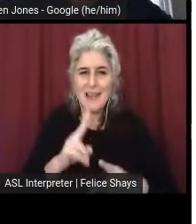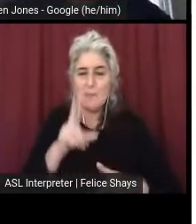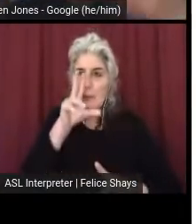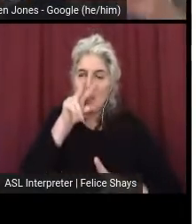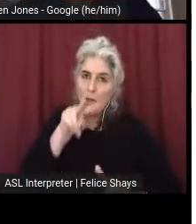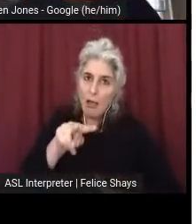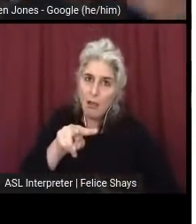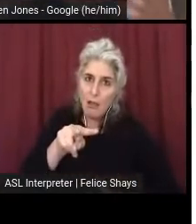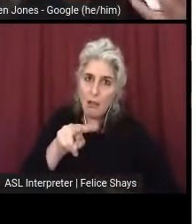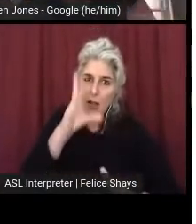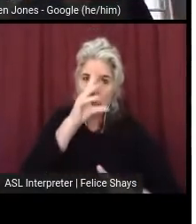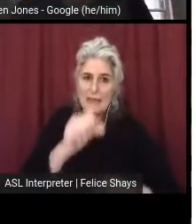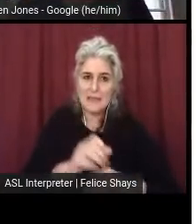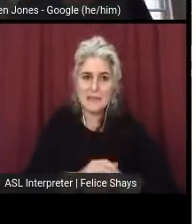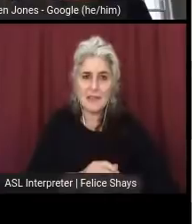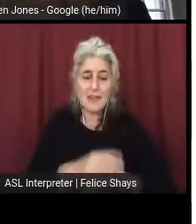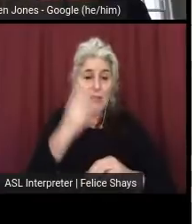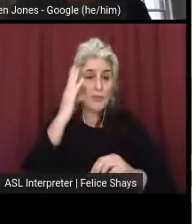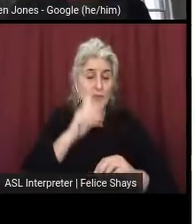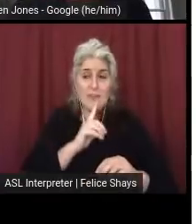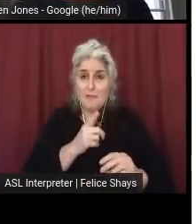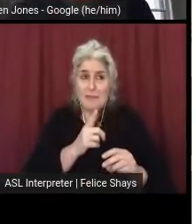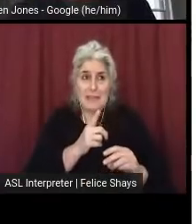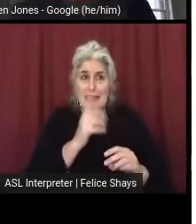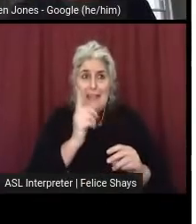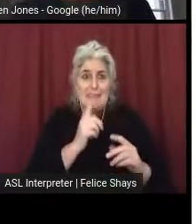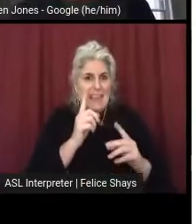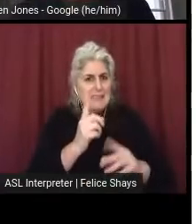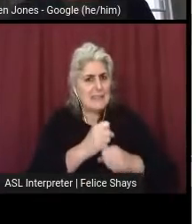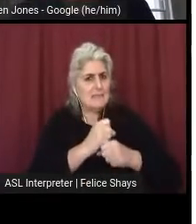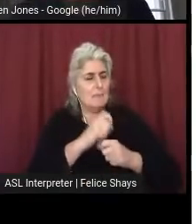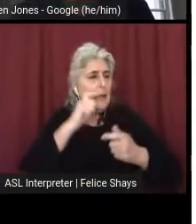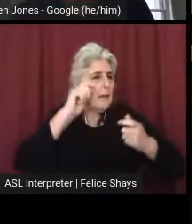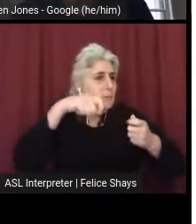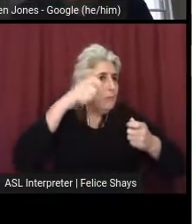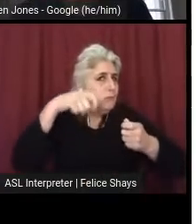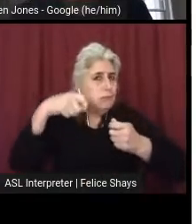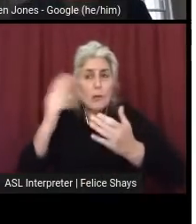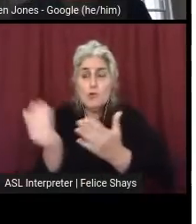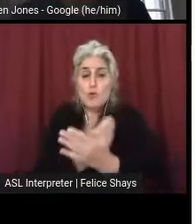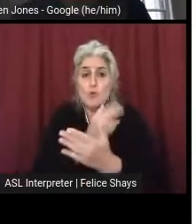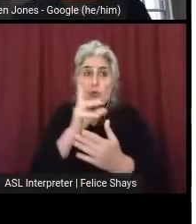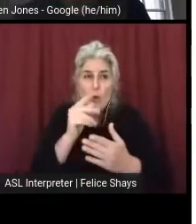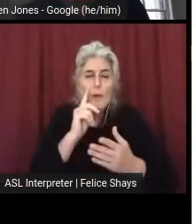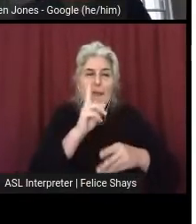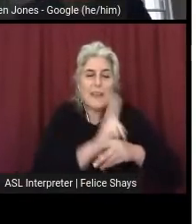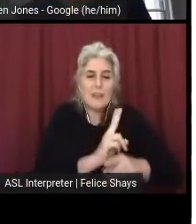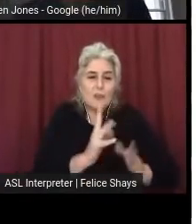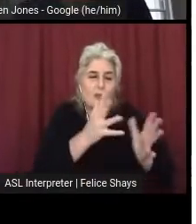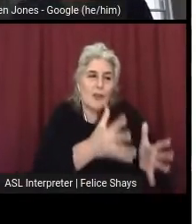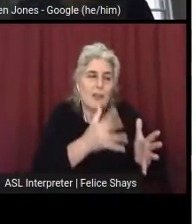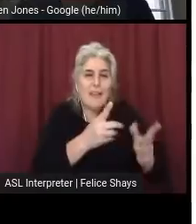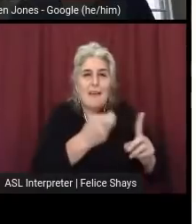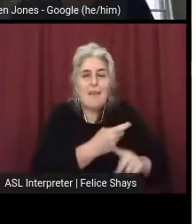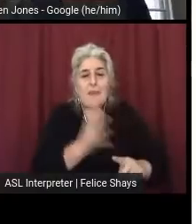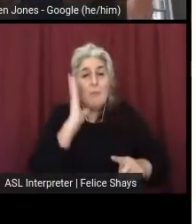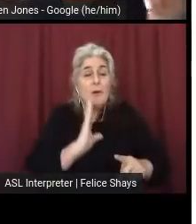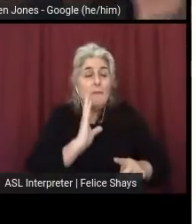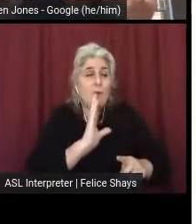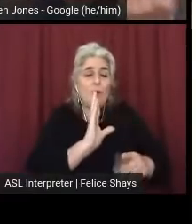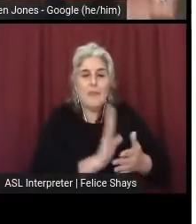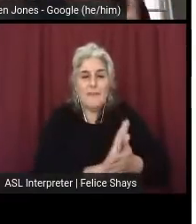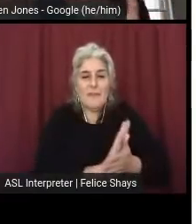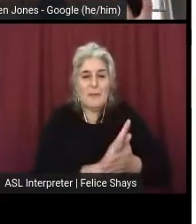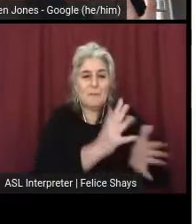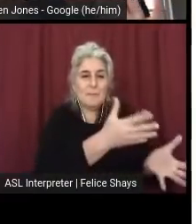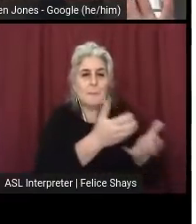shoots available, there was just editing. That editing worked in a different sort of way. This visual, by the way, is